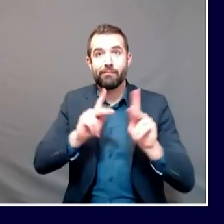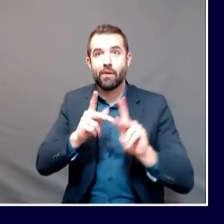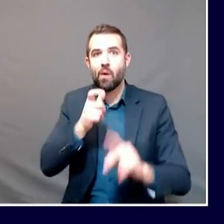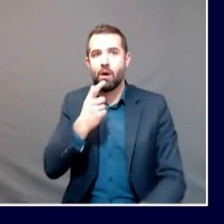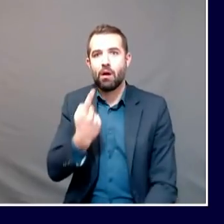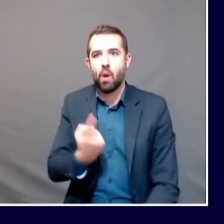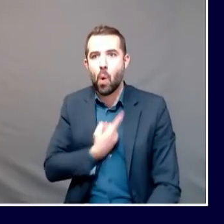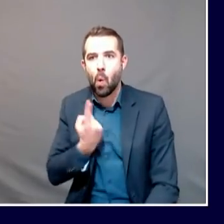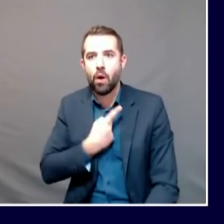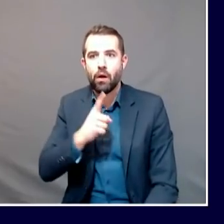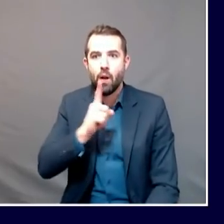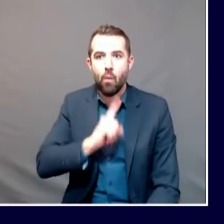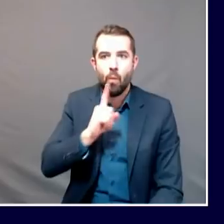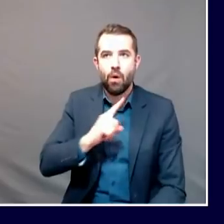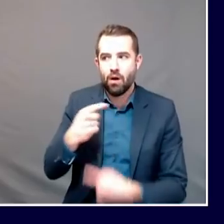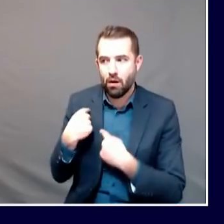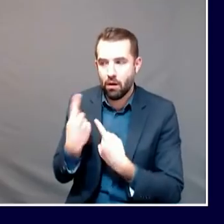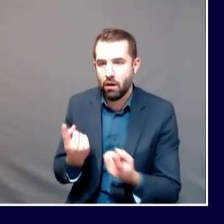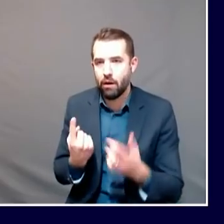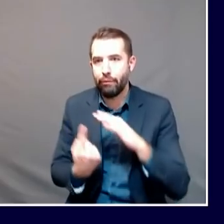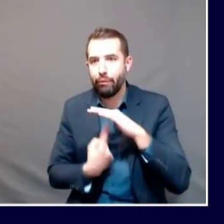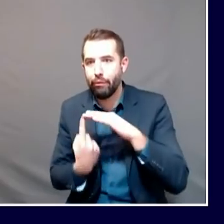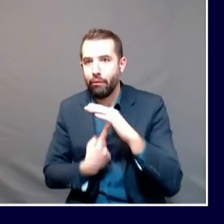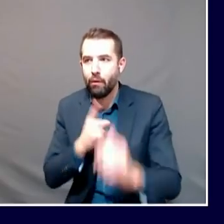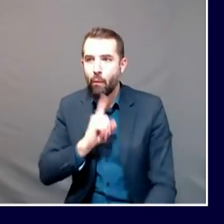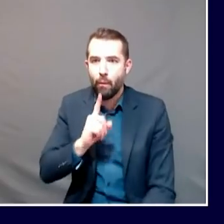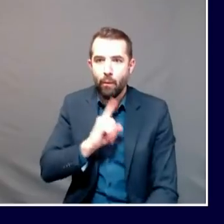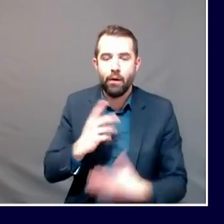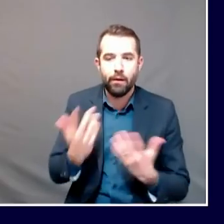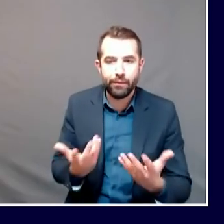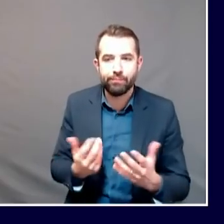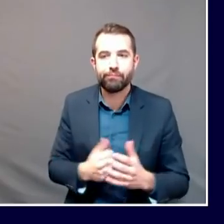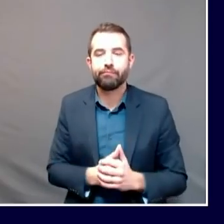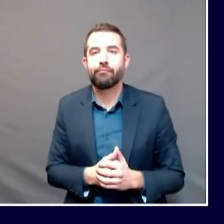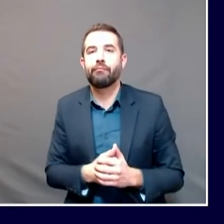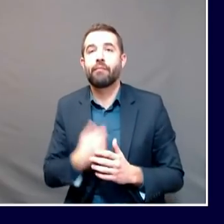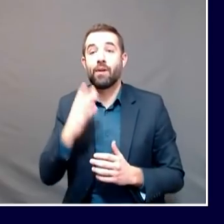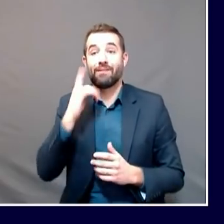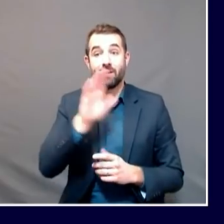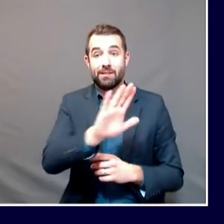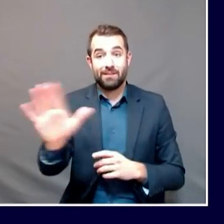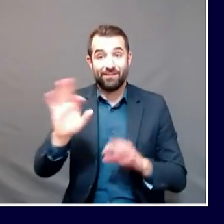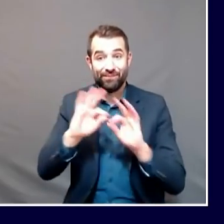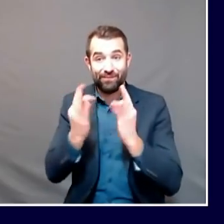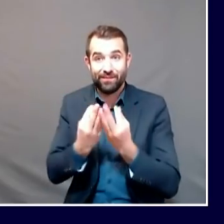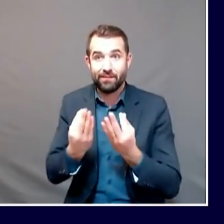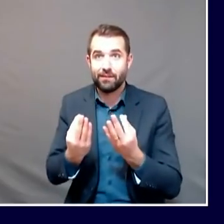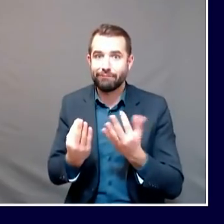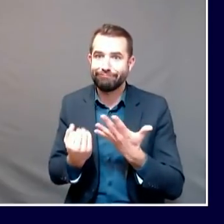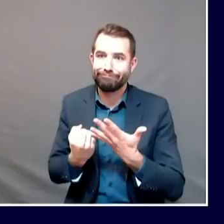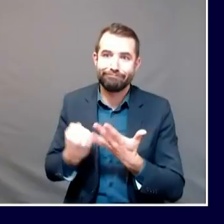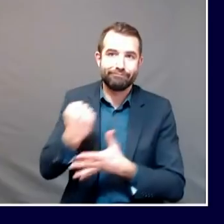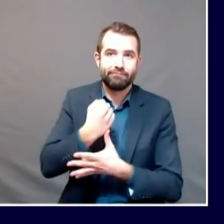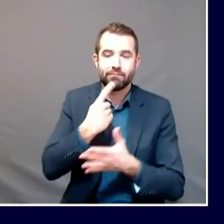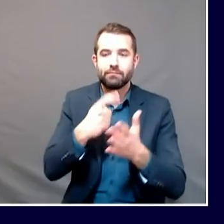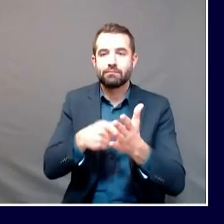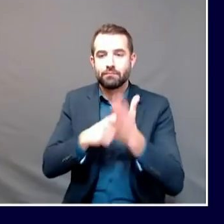if going to see your family is something that is a priority, what I would ask is that you do so in a manner that's